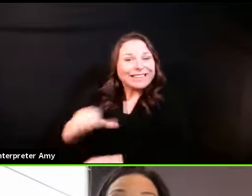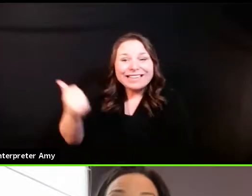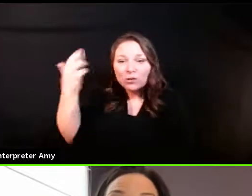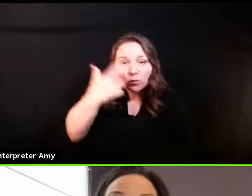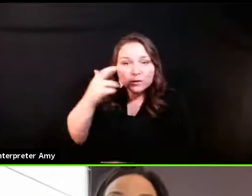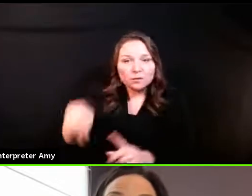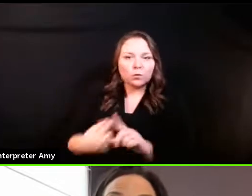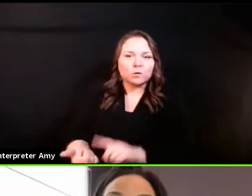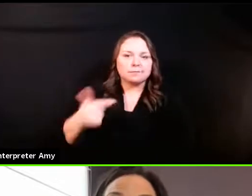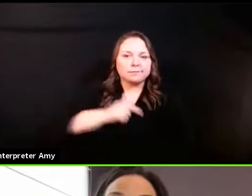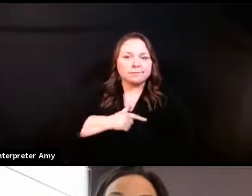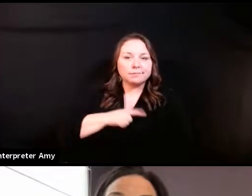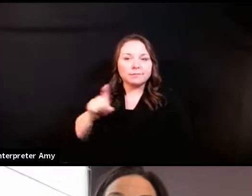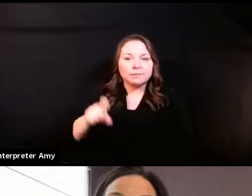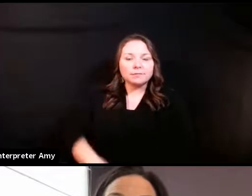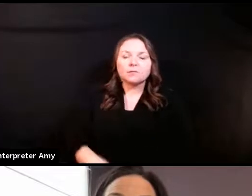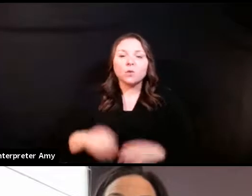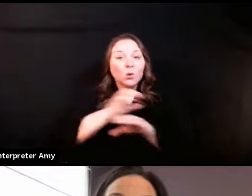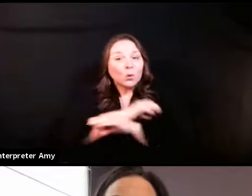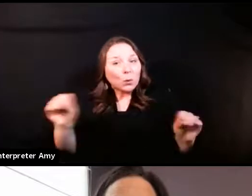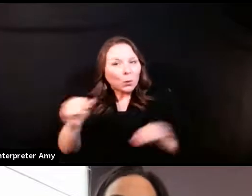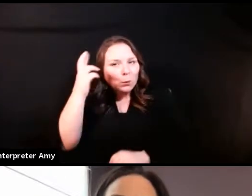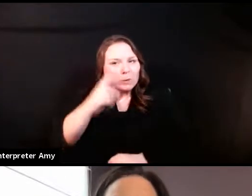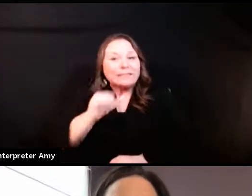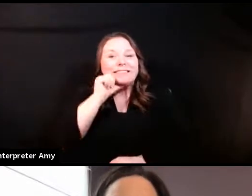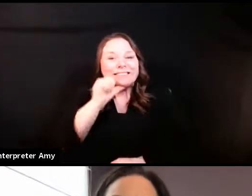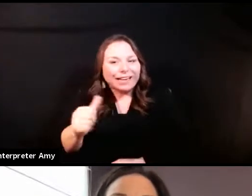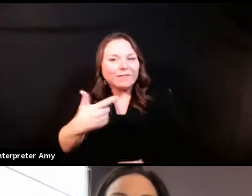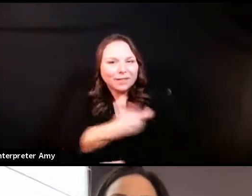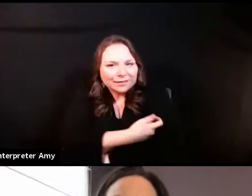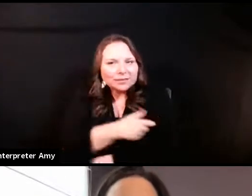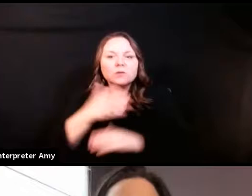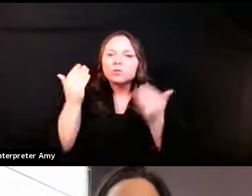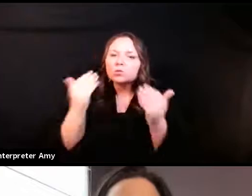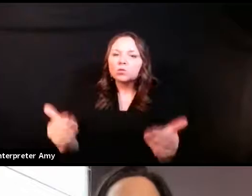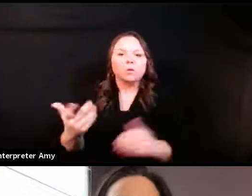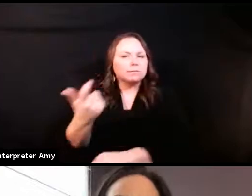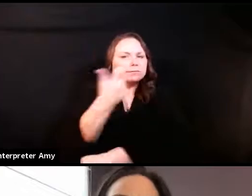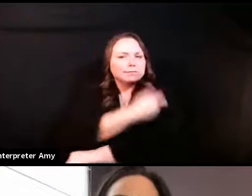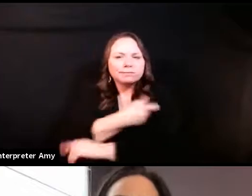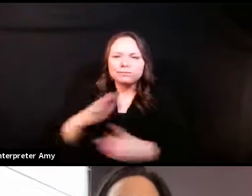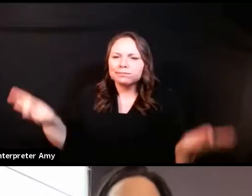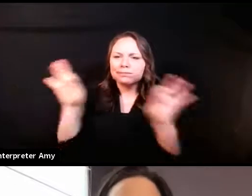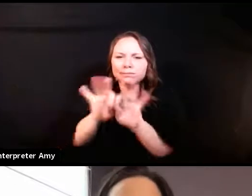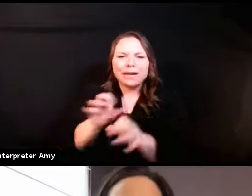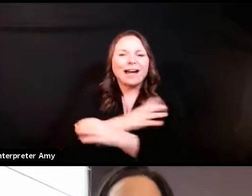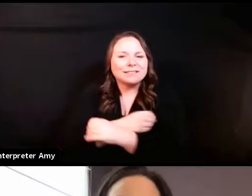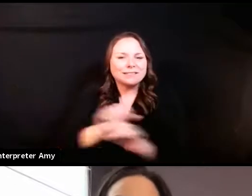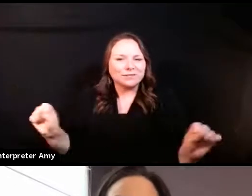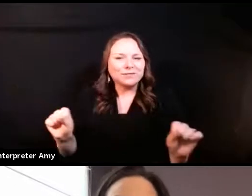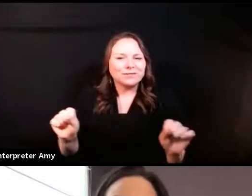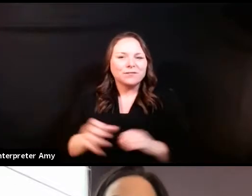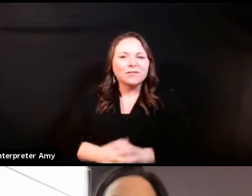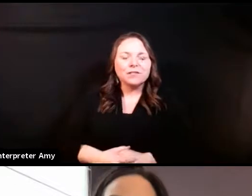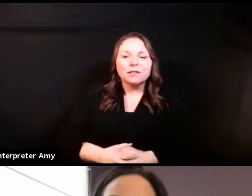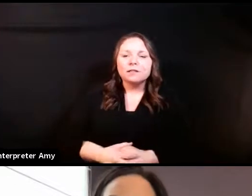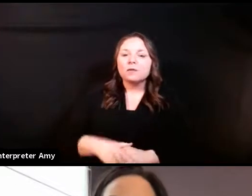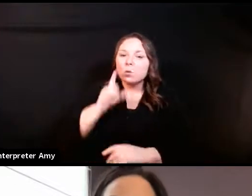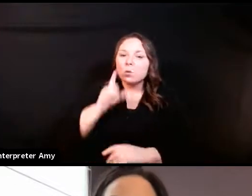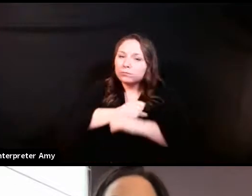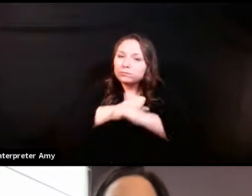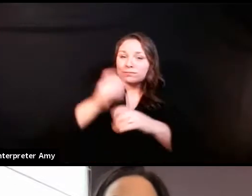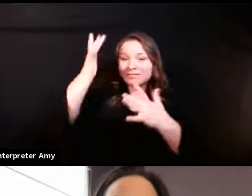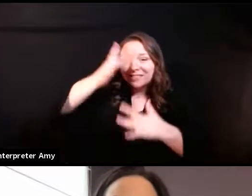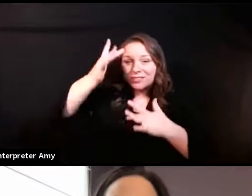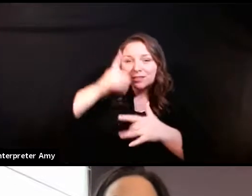turn? No reason at all. Absolutely get vaccinated. The vaccines are safe. So they're going to prevent